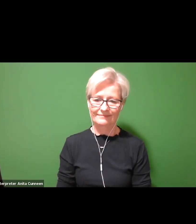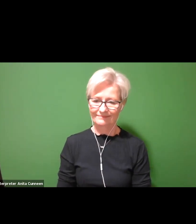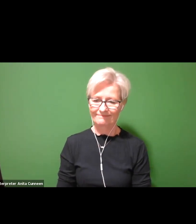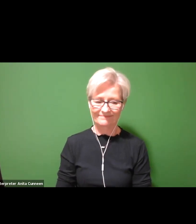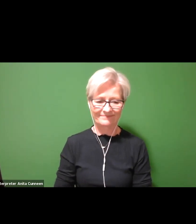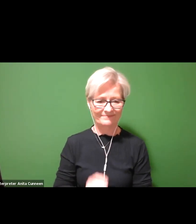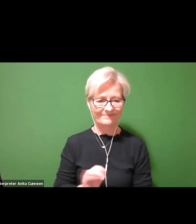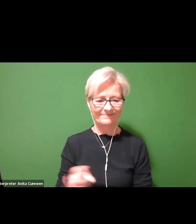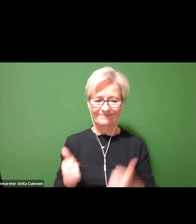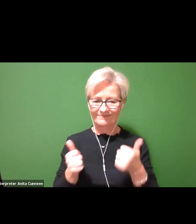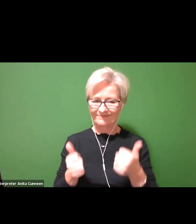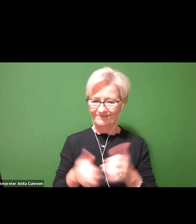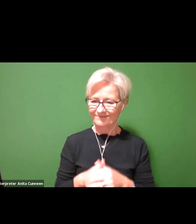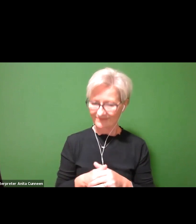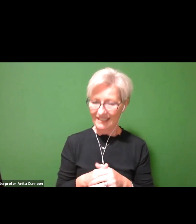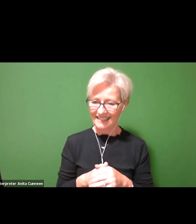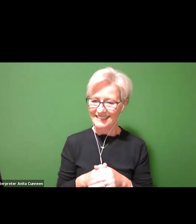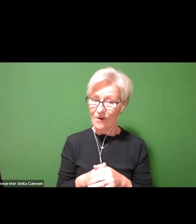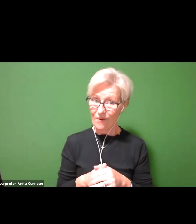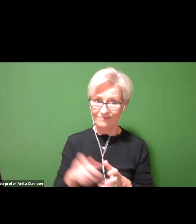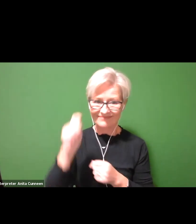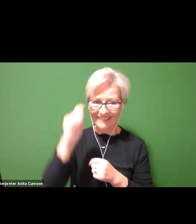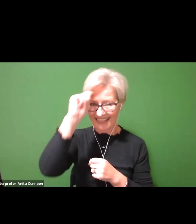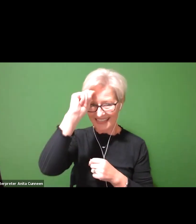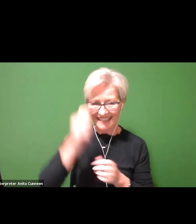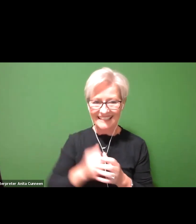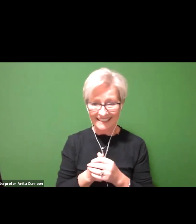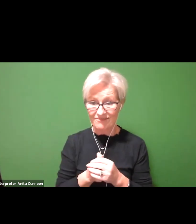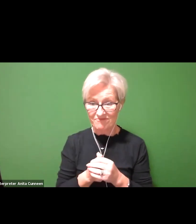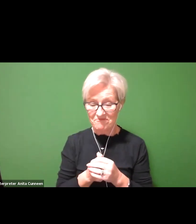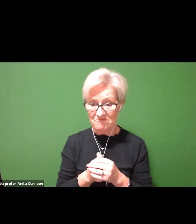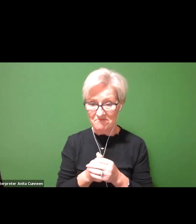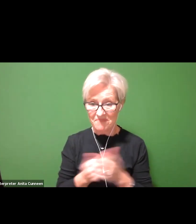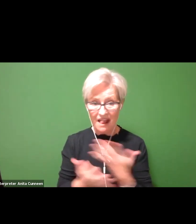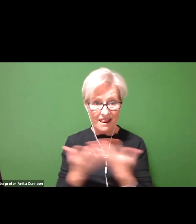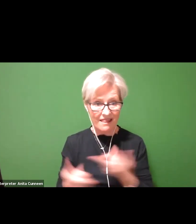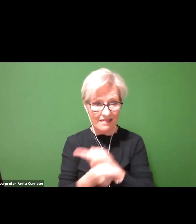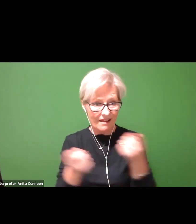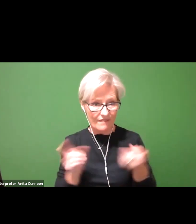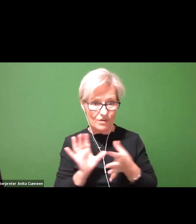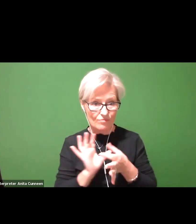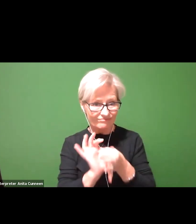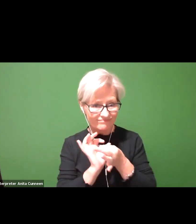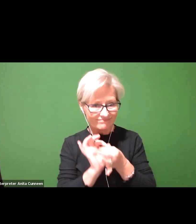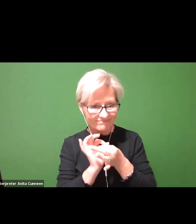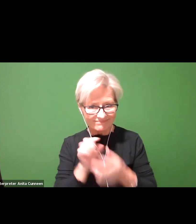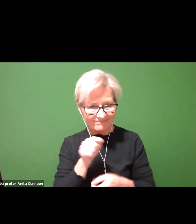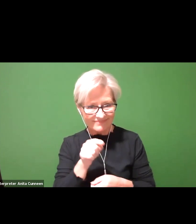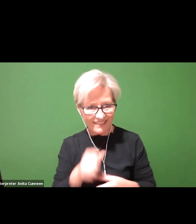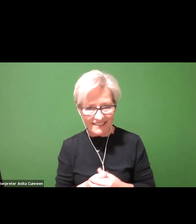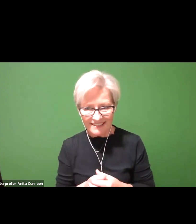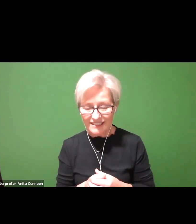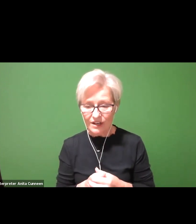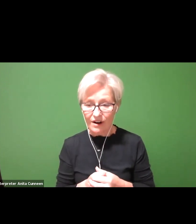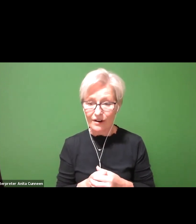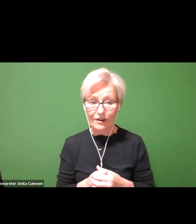Okay, so I think you'll find that for a lot of you, you may be able to relate to it. And for those who are maybe earlier on in